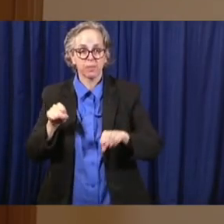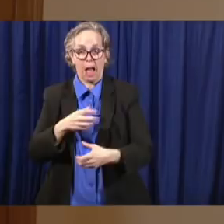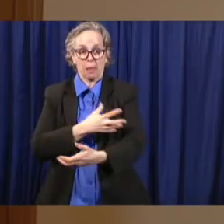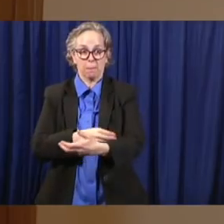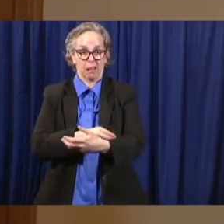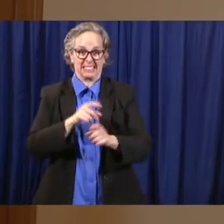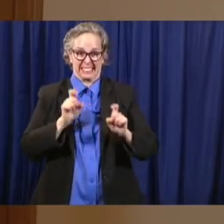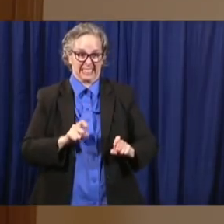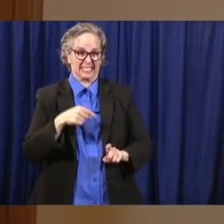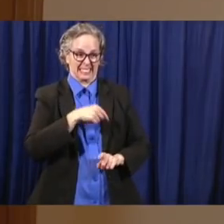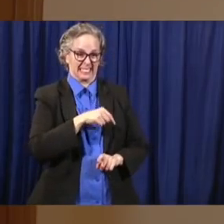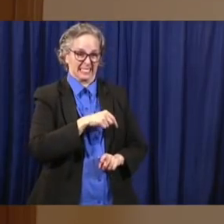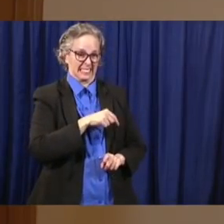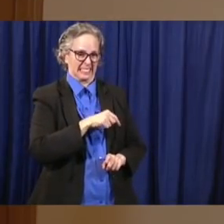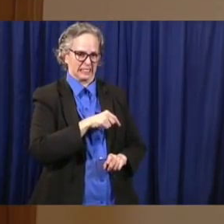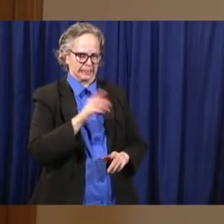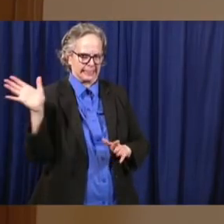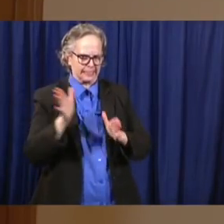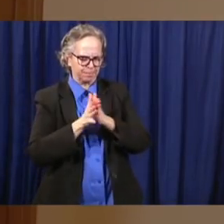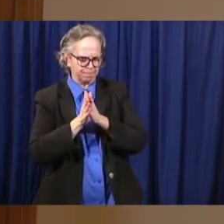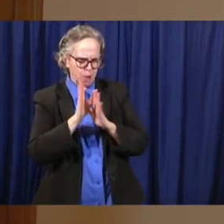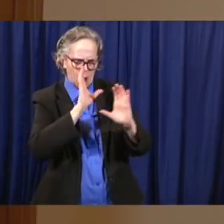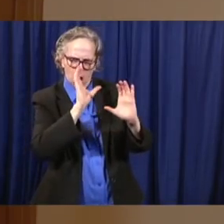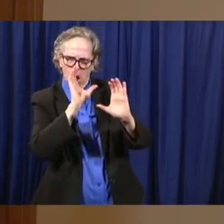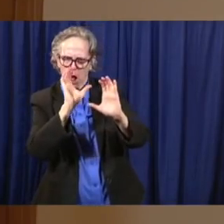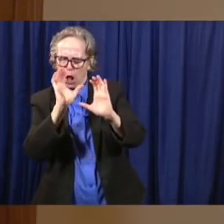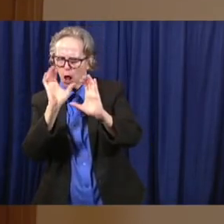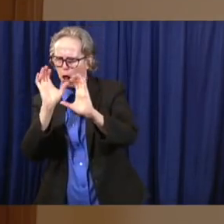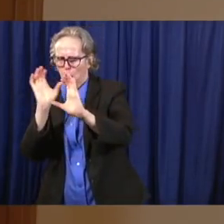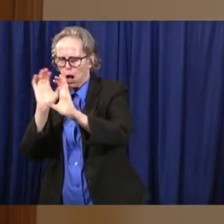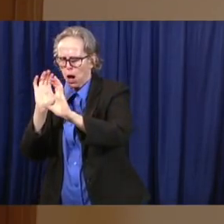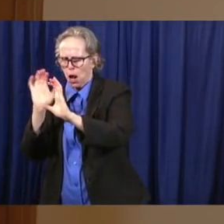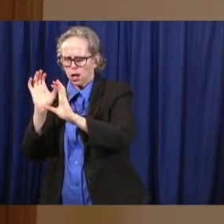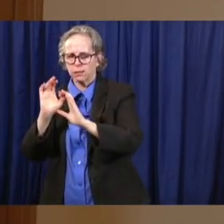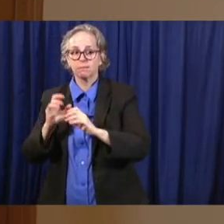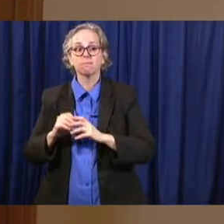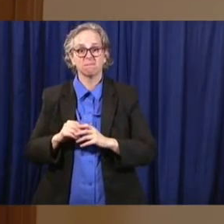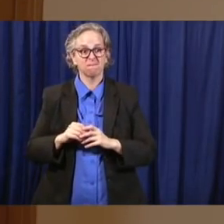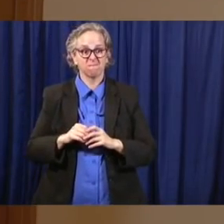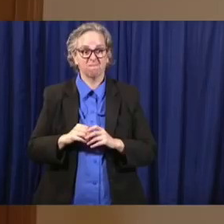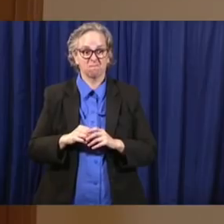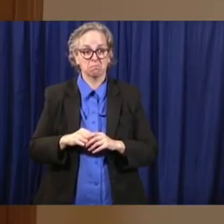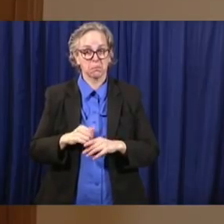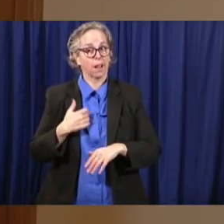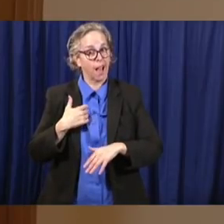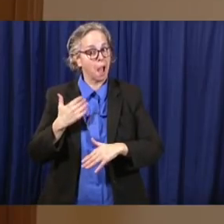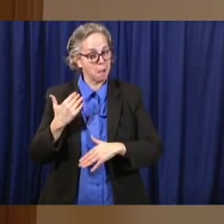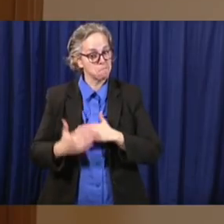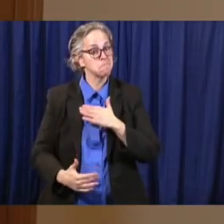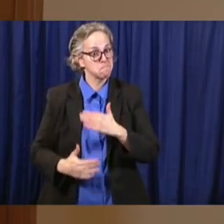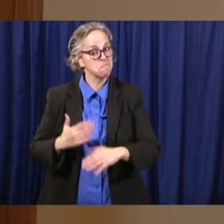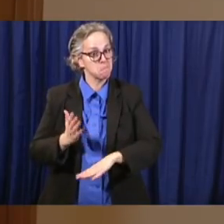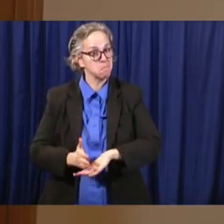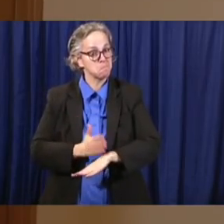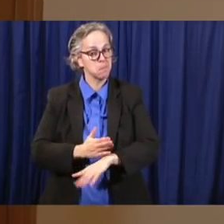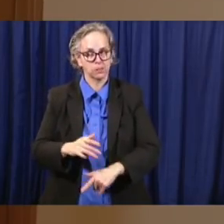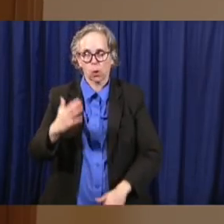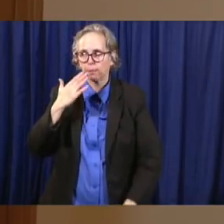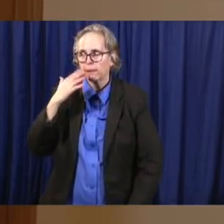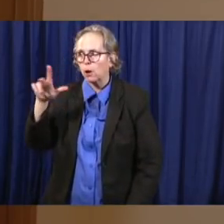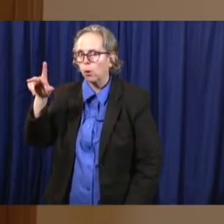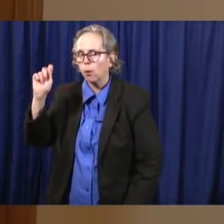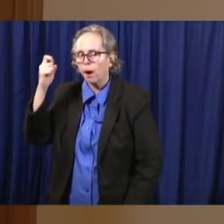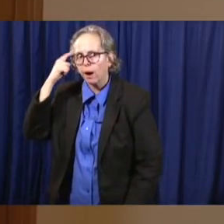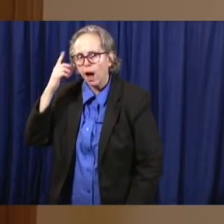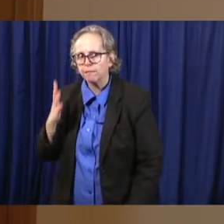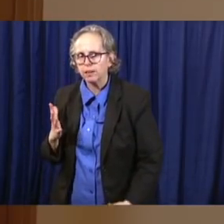serologic. We've made some amazing progress on that front, thanks to his efforts. And I'll be telling you more about that in